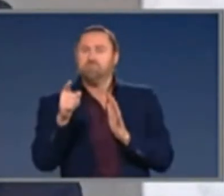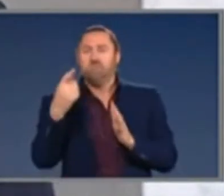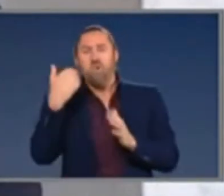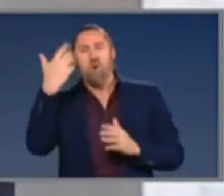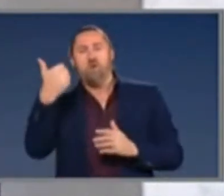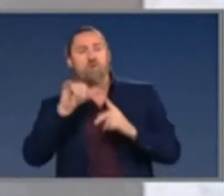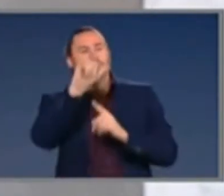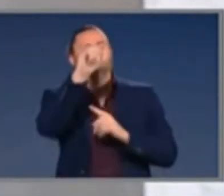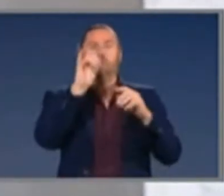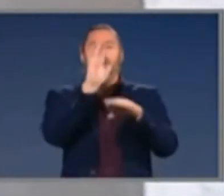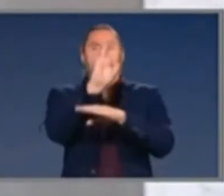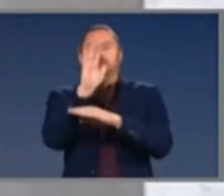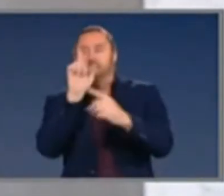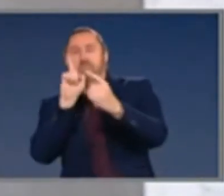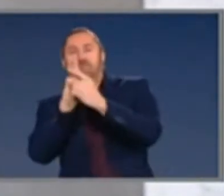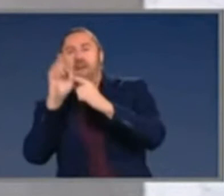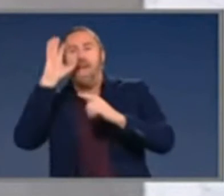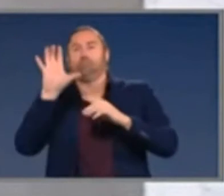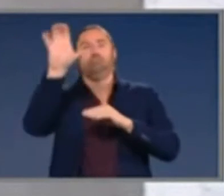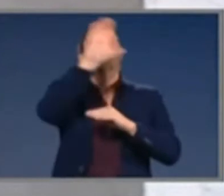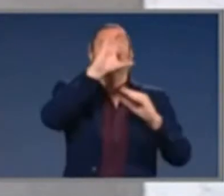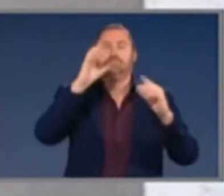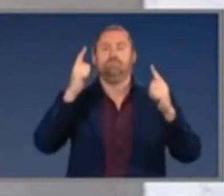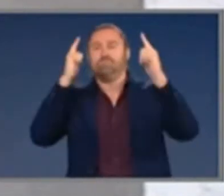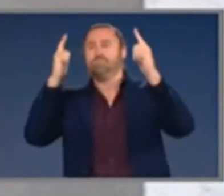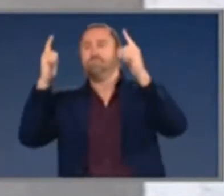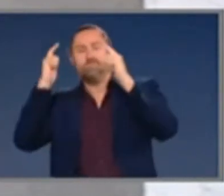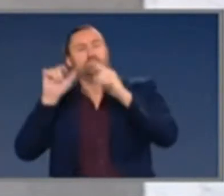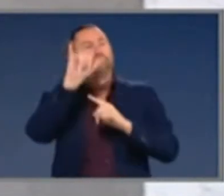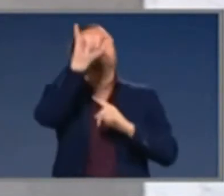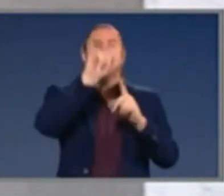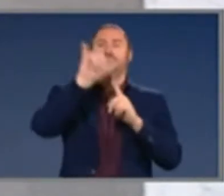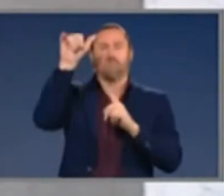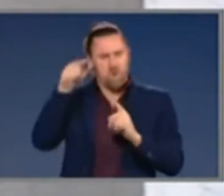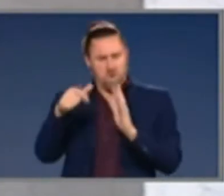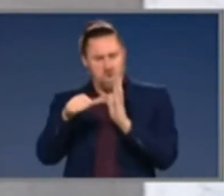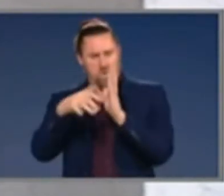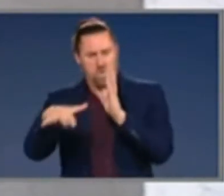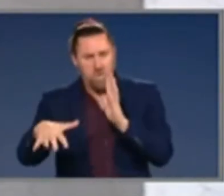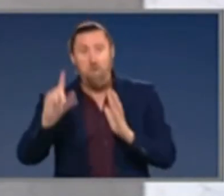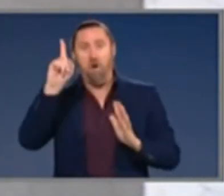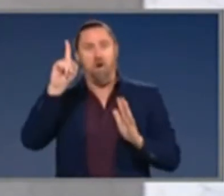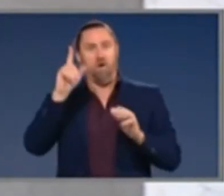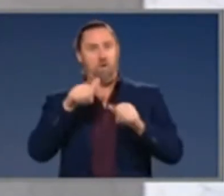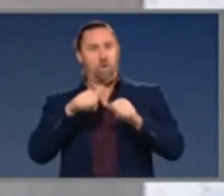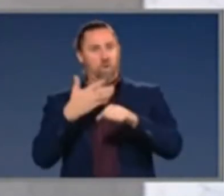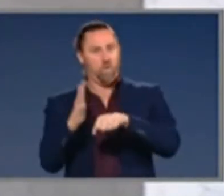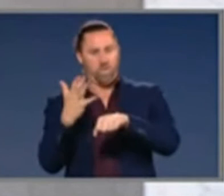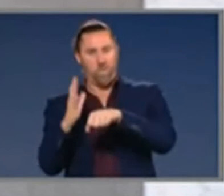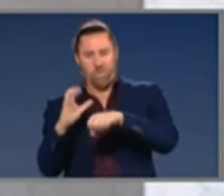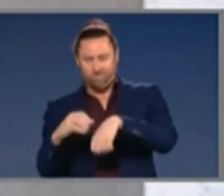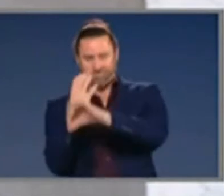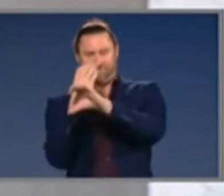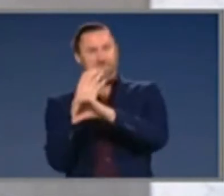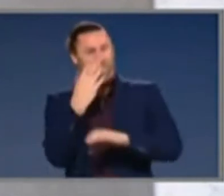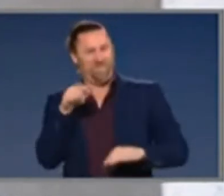overseas to meet global leaders. We obviously know that's incredibly expensive, and we've seen that virtual summits have been quite effective in